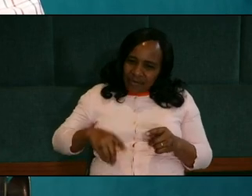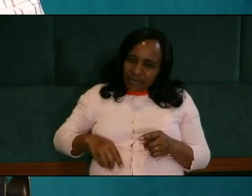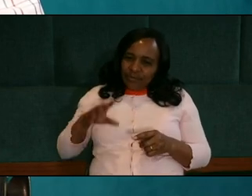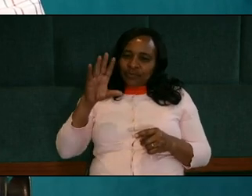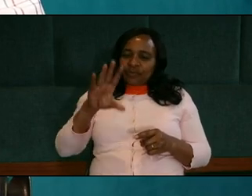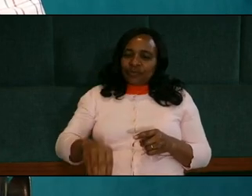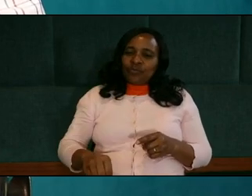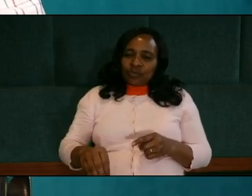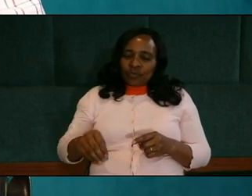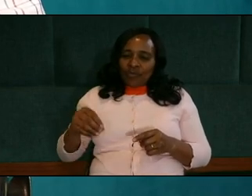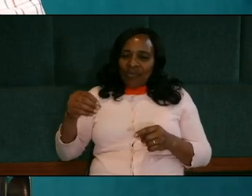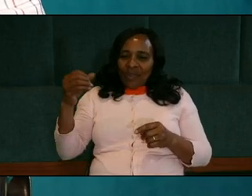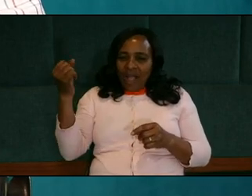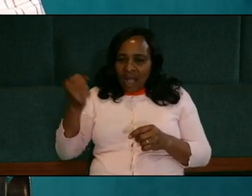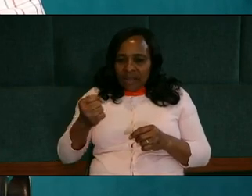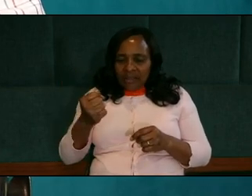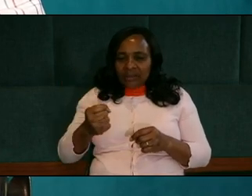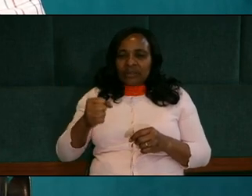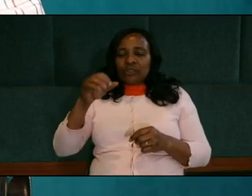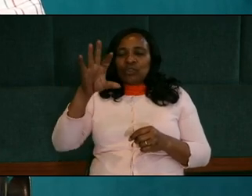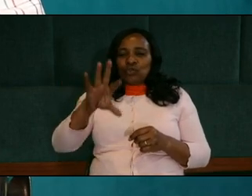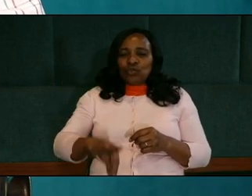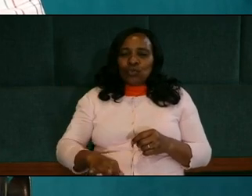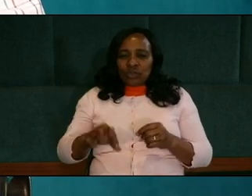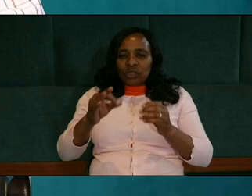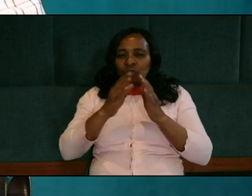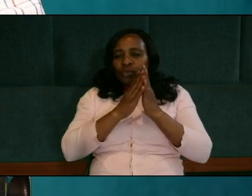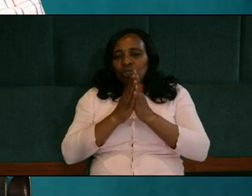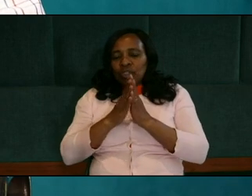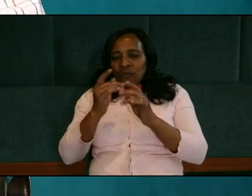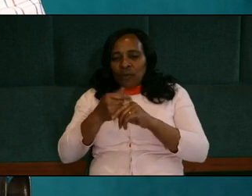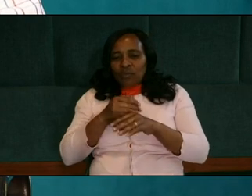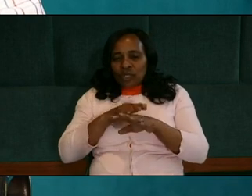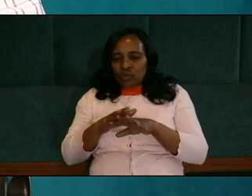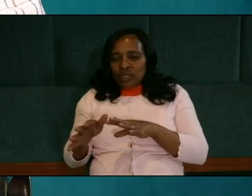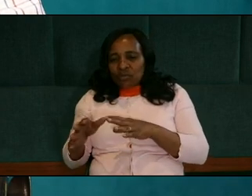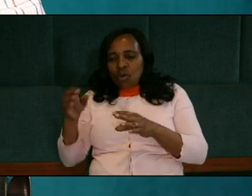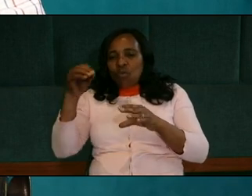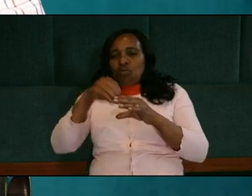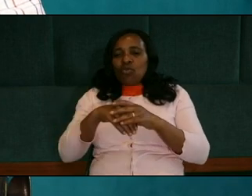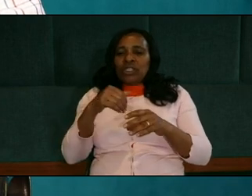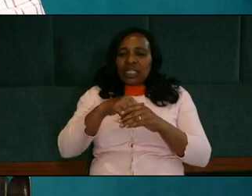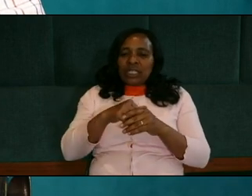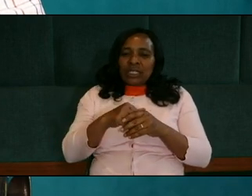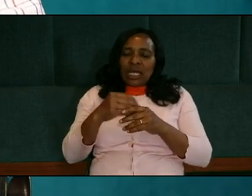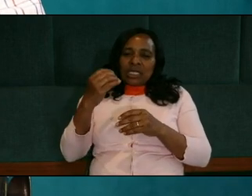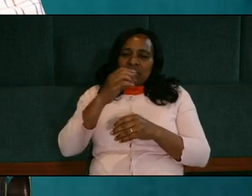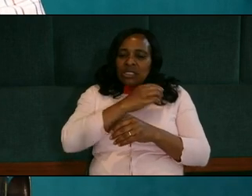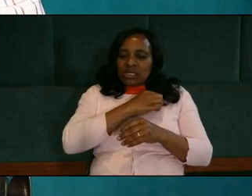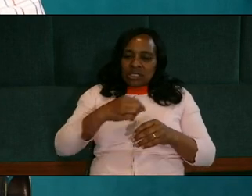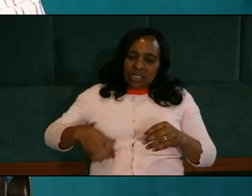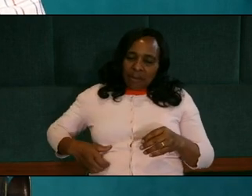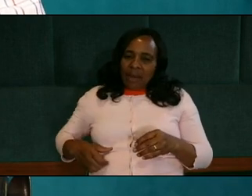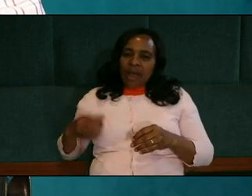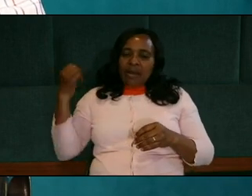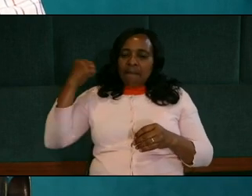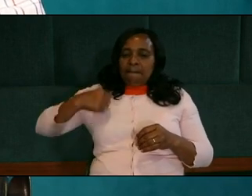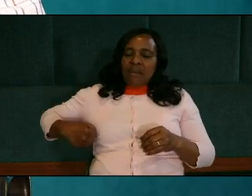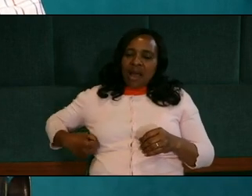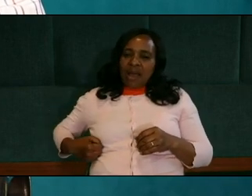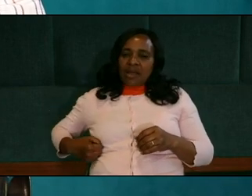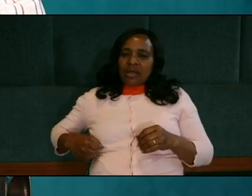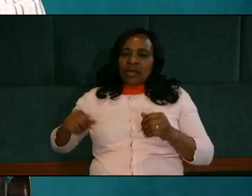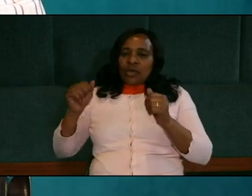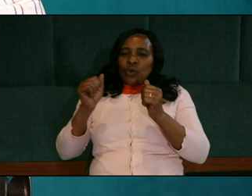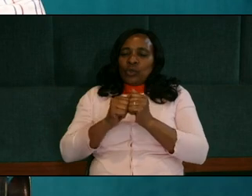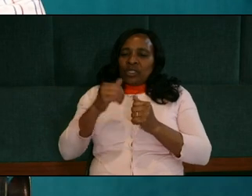staff in his hand, chose 5 smooth stones from the stream, put them in the pouch of his shepherd's bag, and with his sling